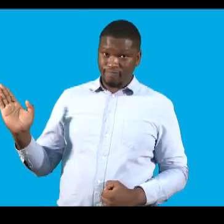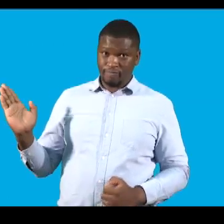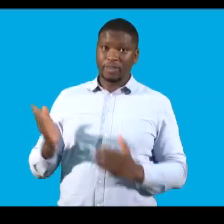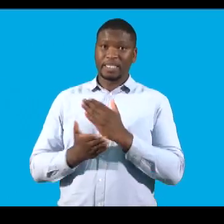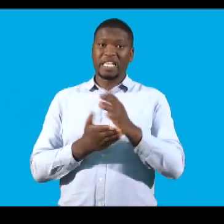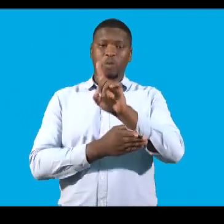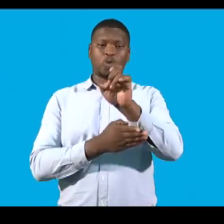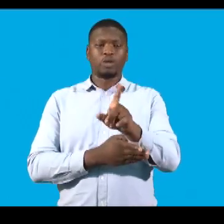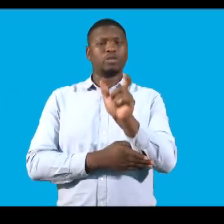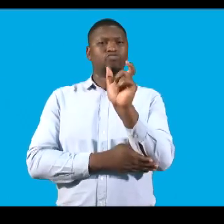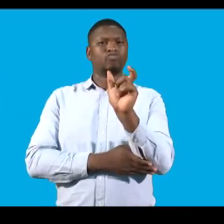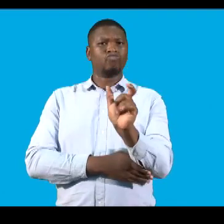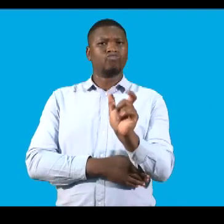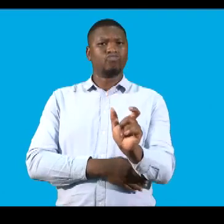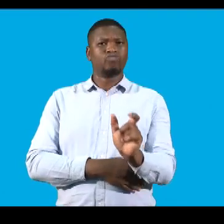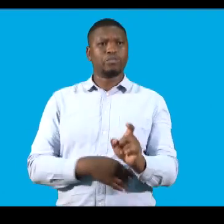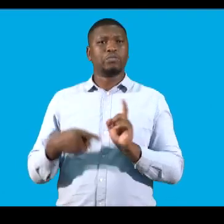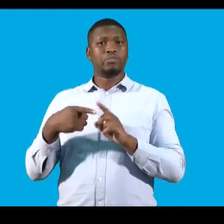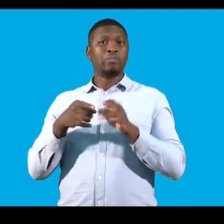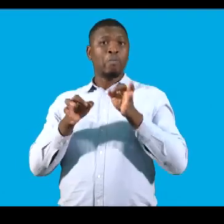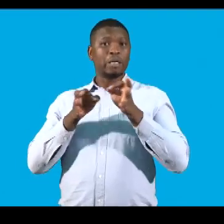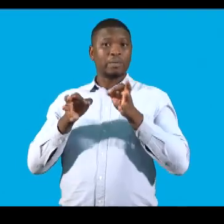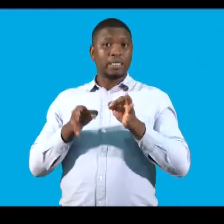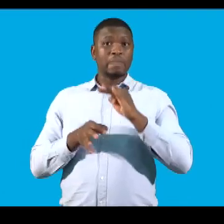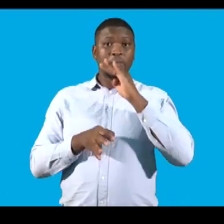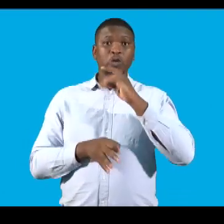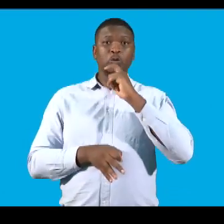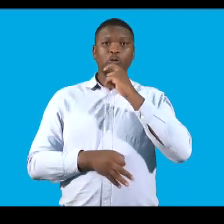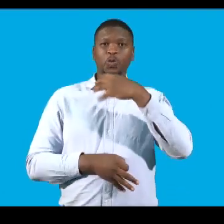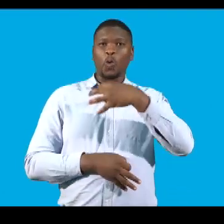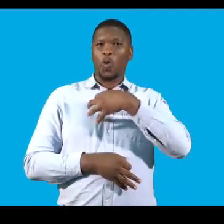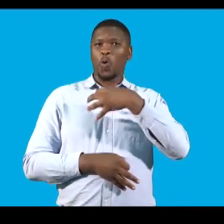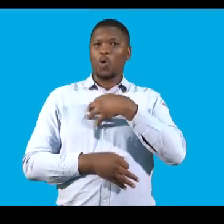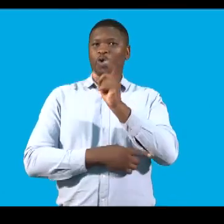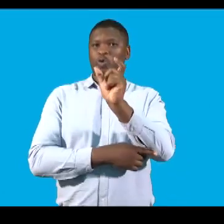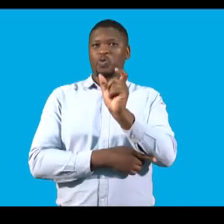Here are some of the question words. Explain, to state in your own words.